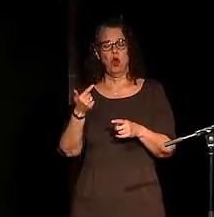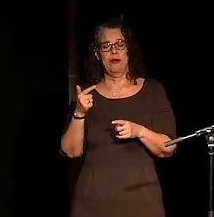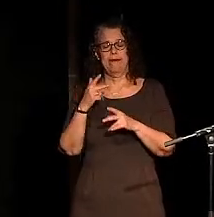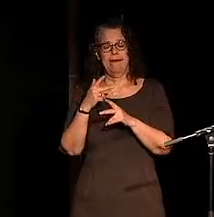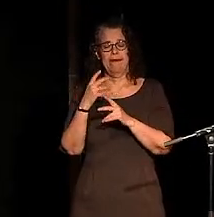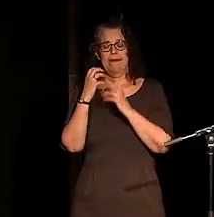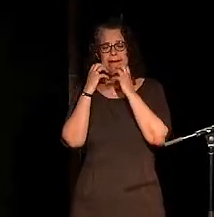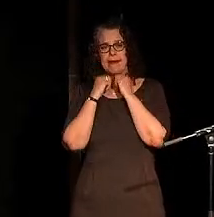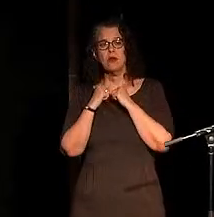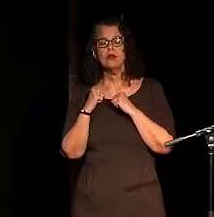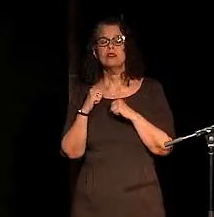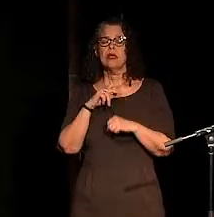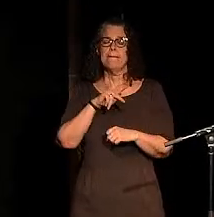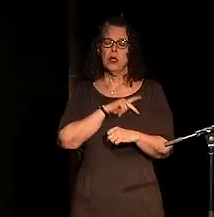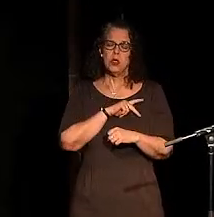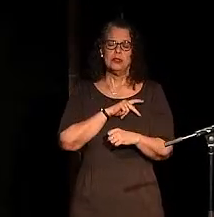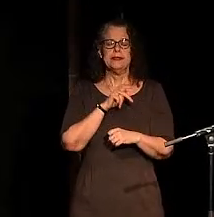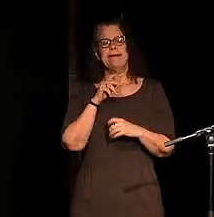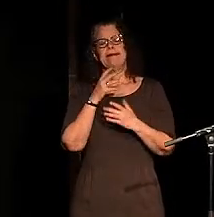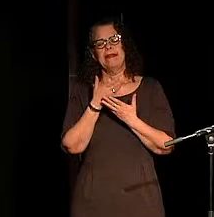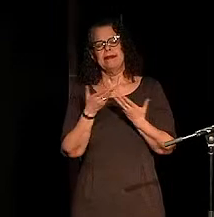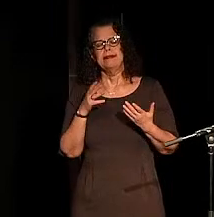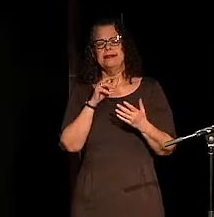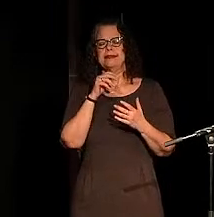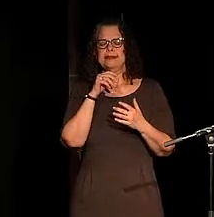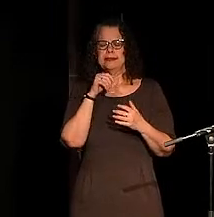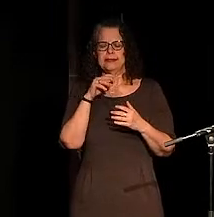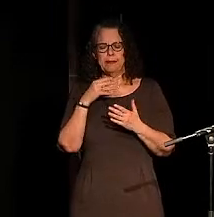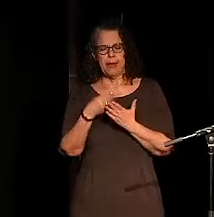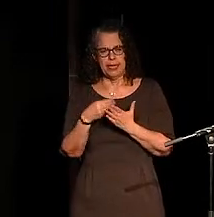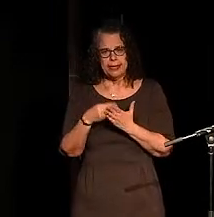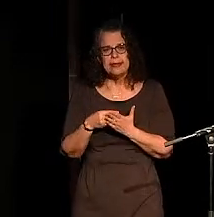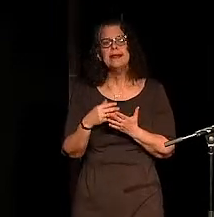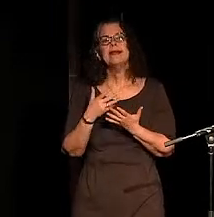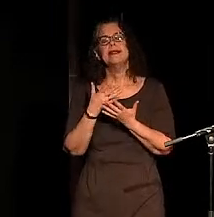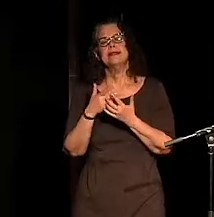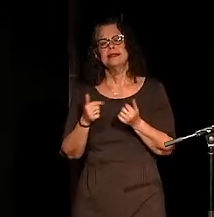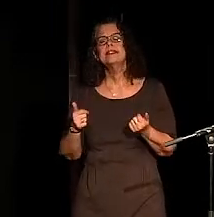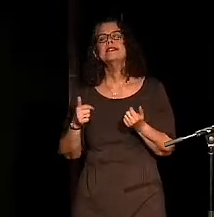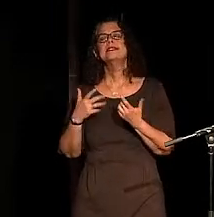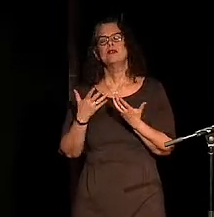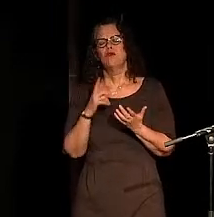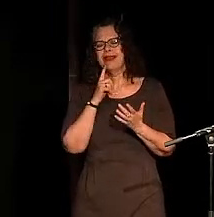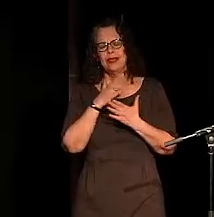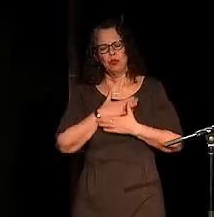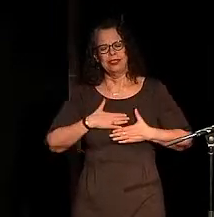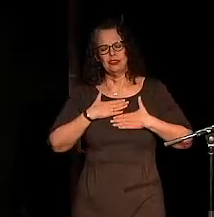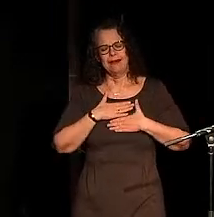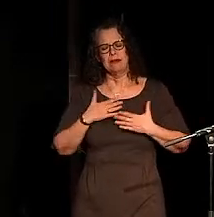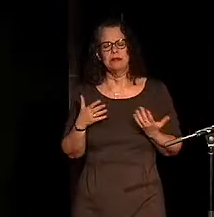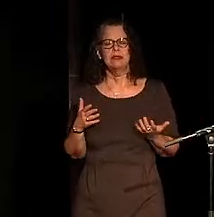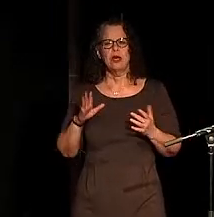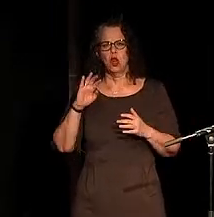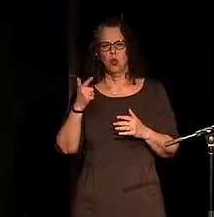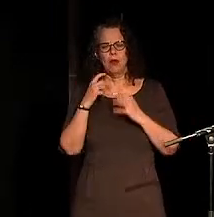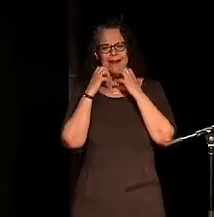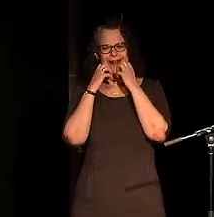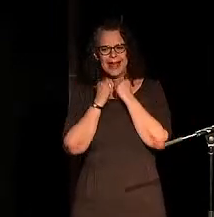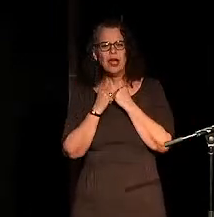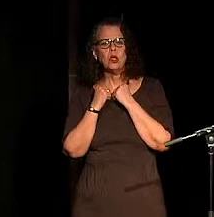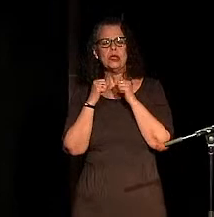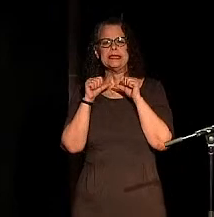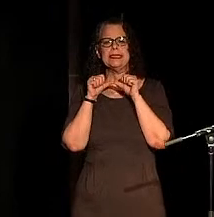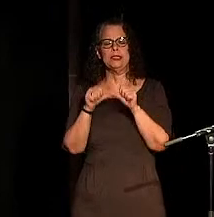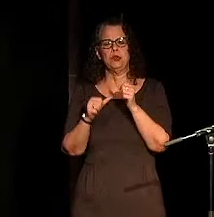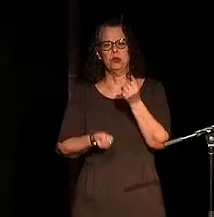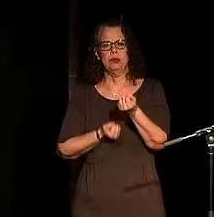items, toiletries, non-perishable foods, and monetary donations are very much appreciated. LaGuardia Cares